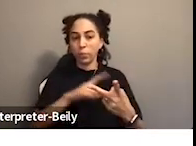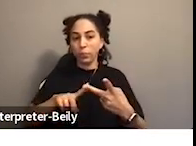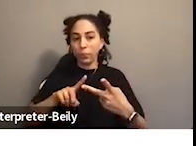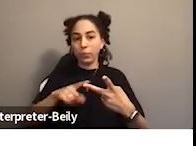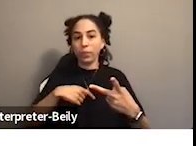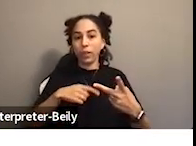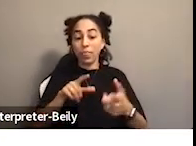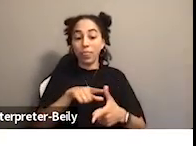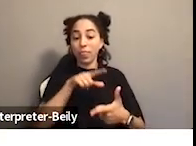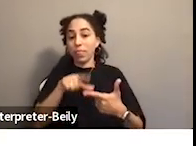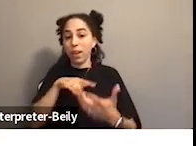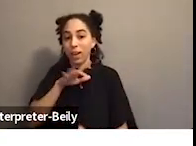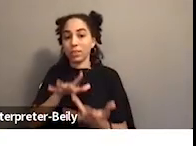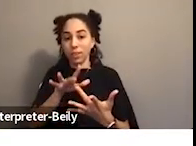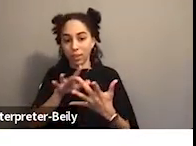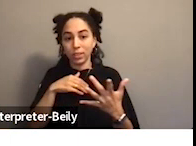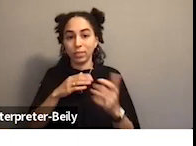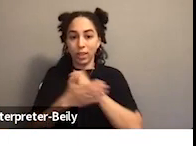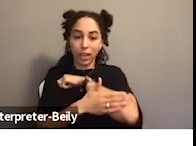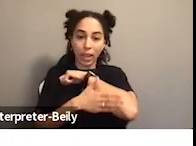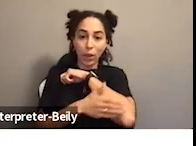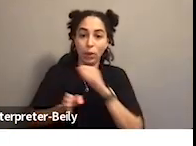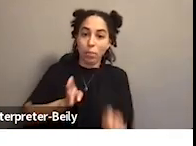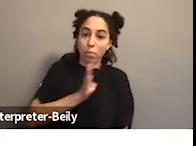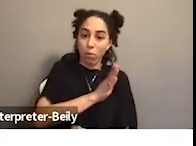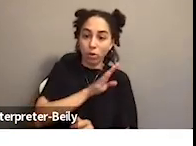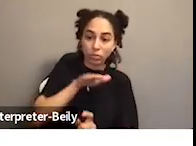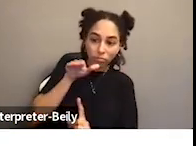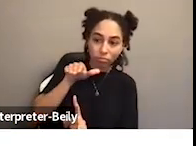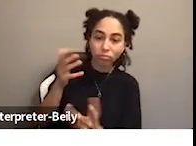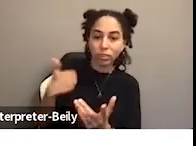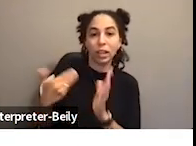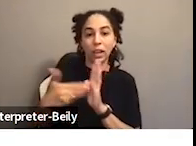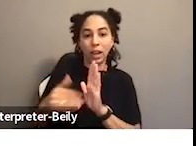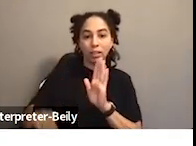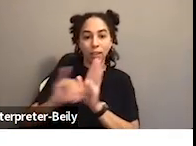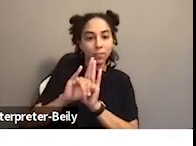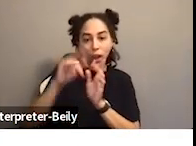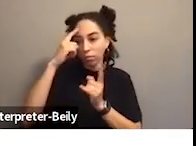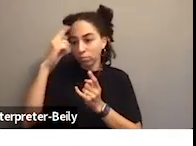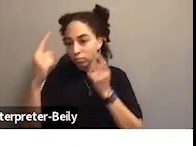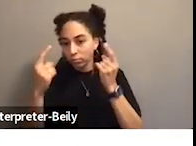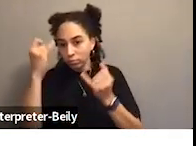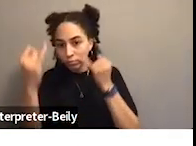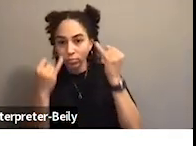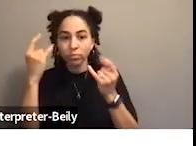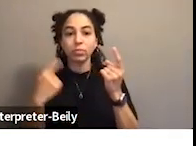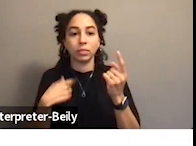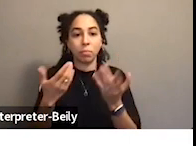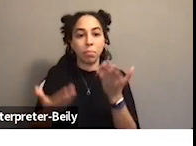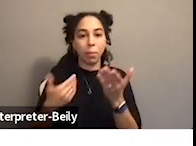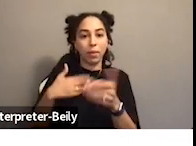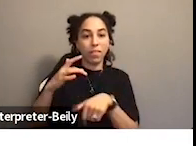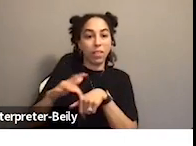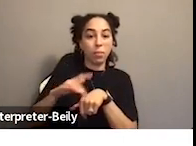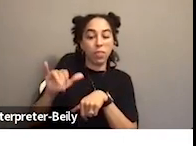then reach out to the local county boards to, again, identify and brainstorm options that may be available at the